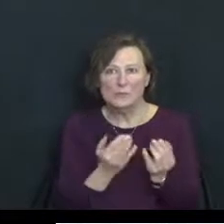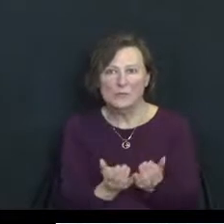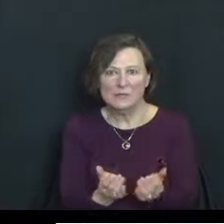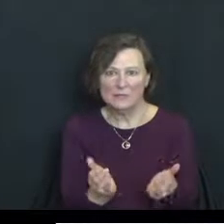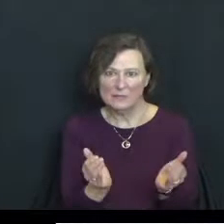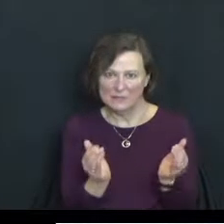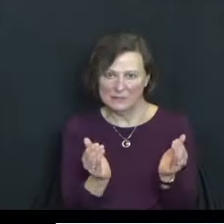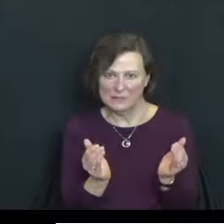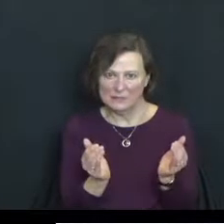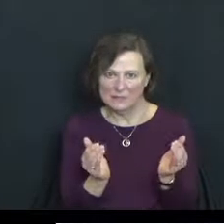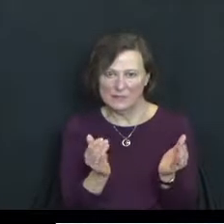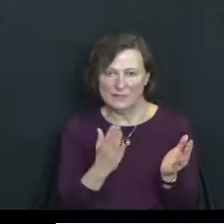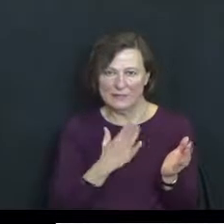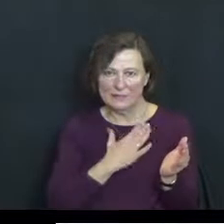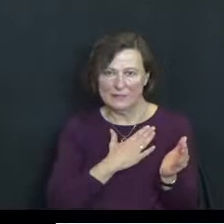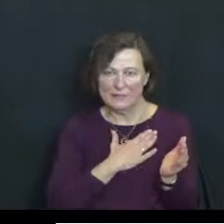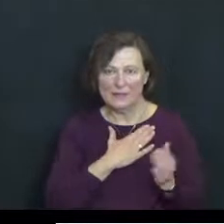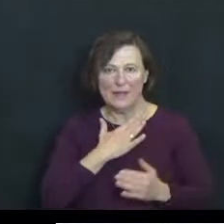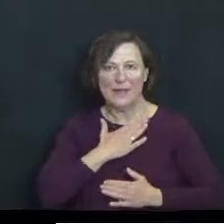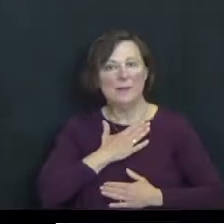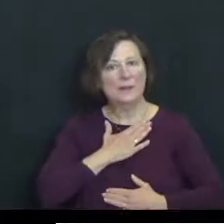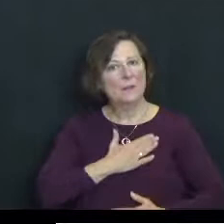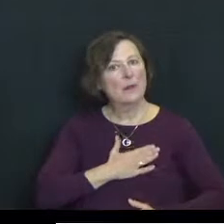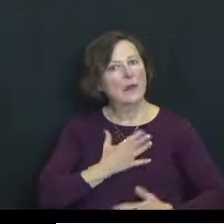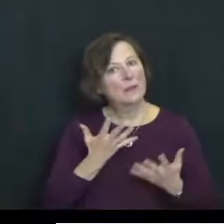that my body wants and needs,